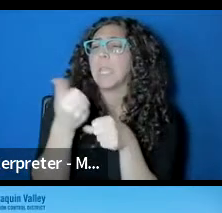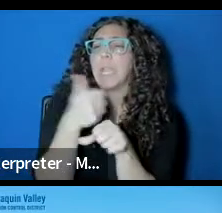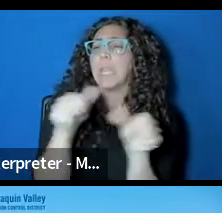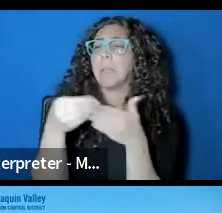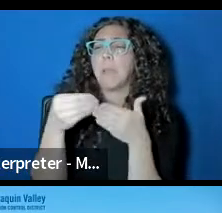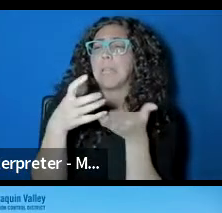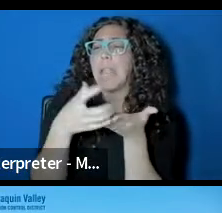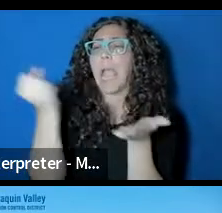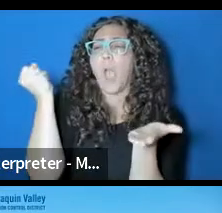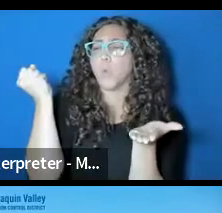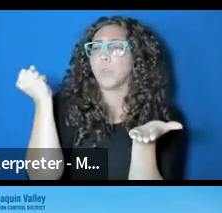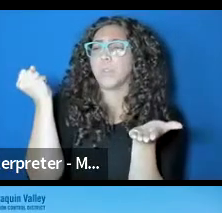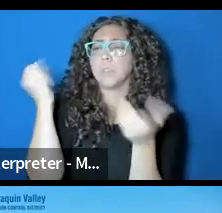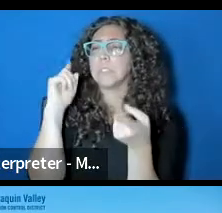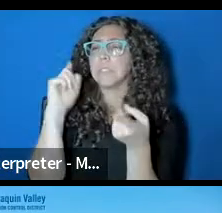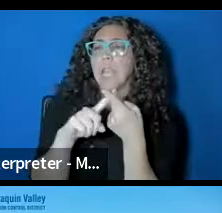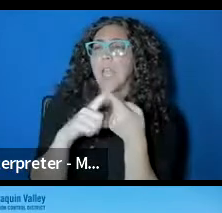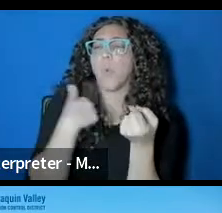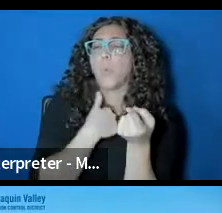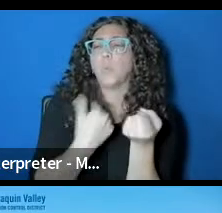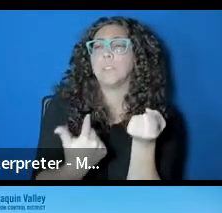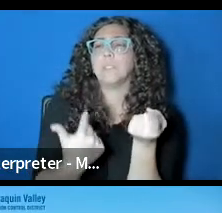we know how much